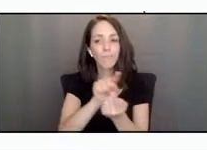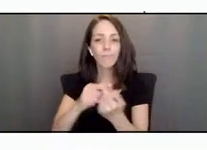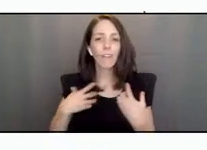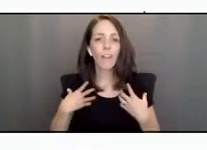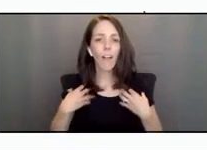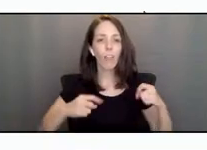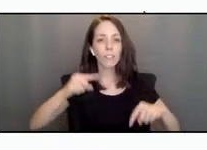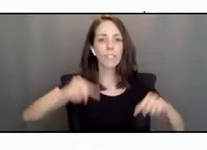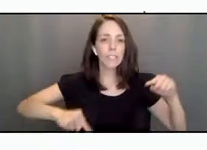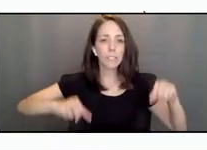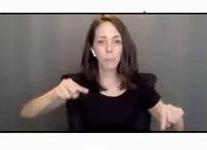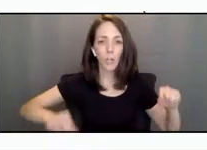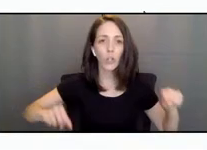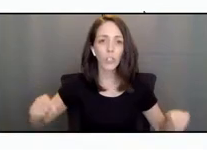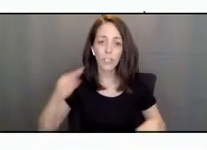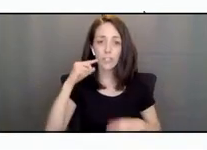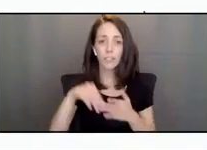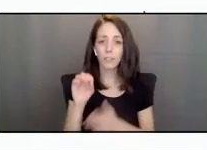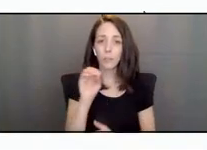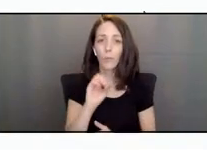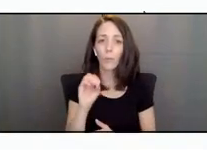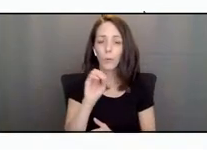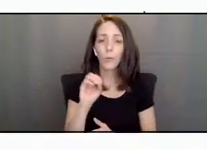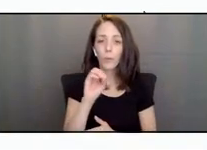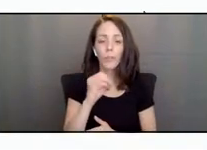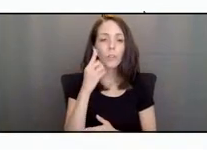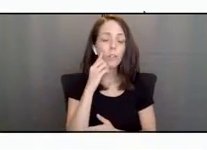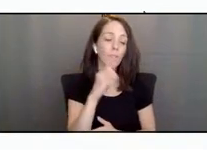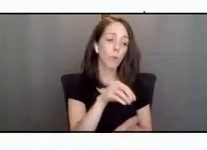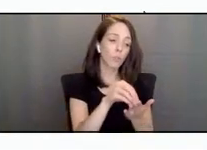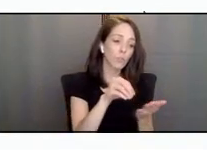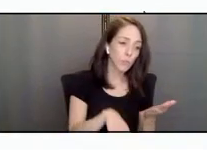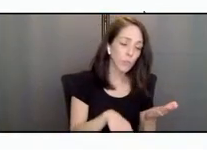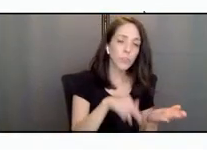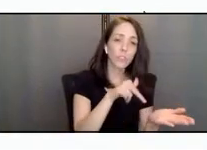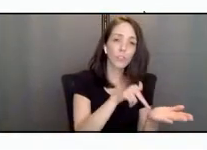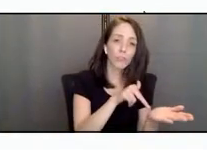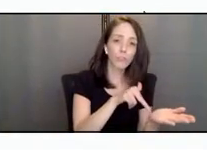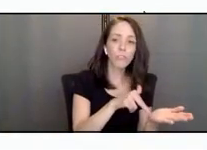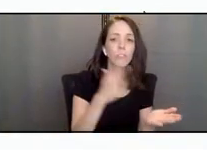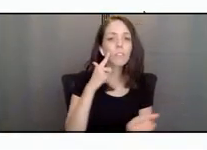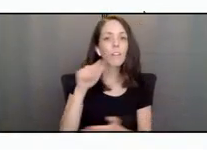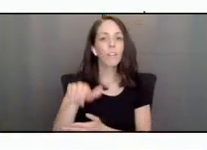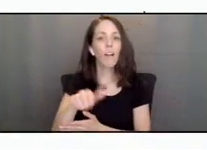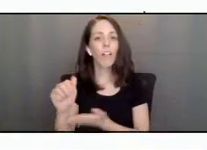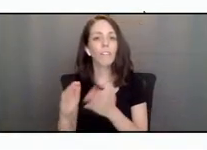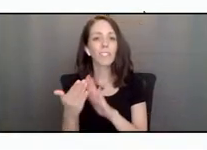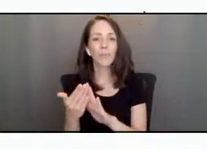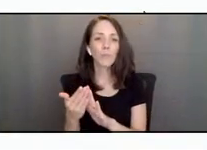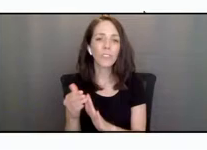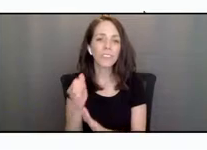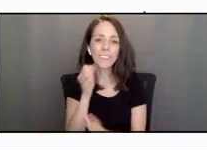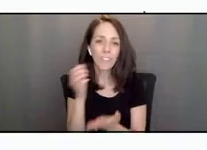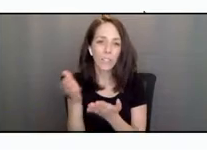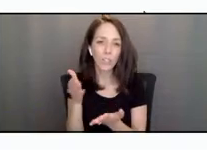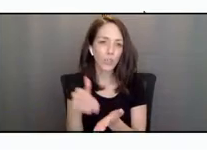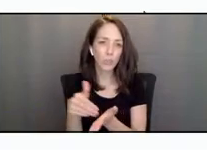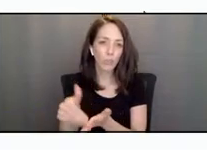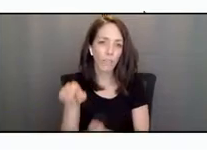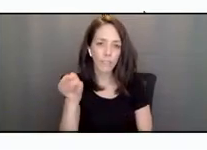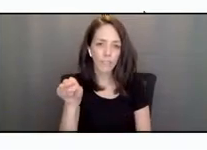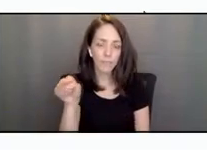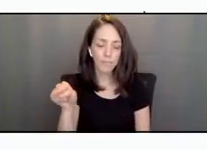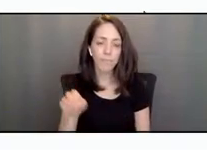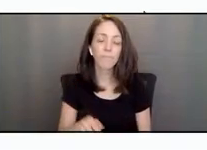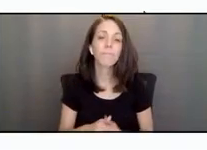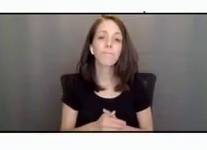educational experiences for nursing students in medically underserved communities. Our targets were underrepresented minorities, first